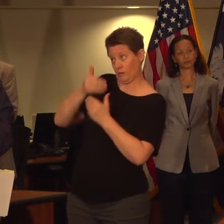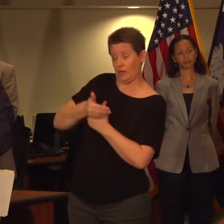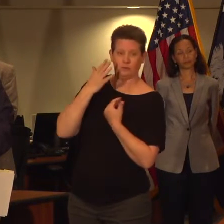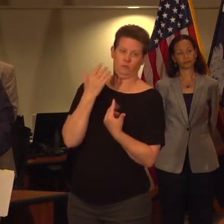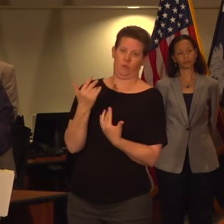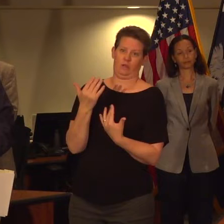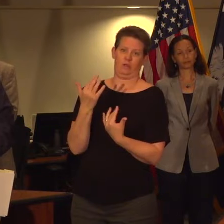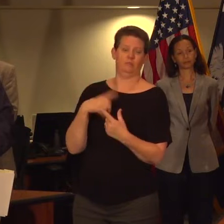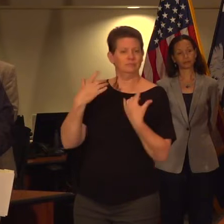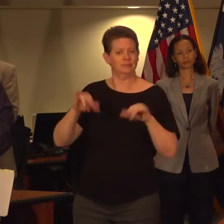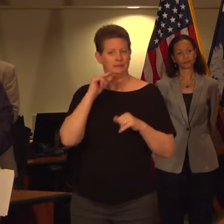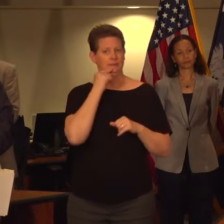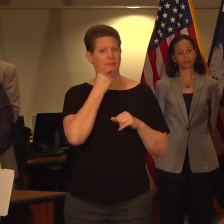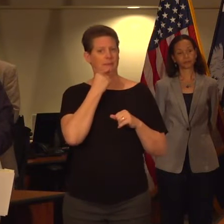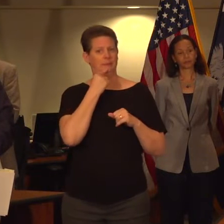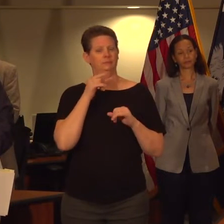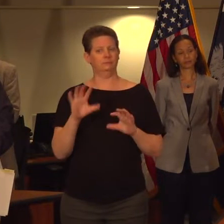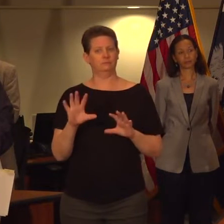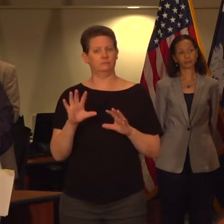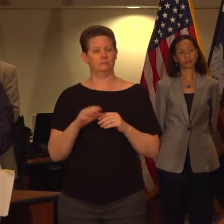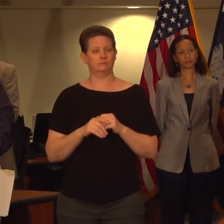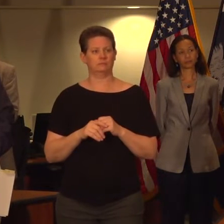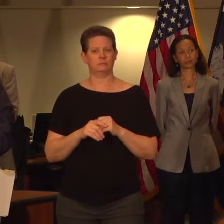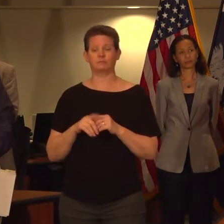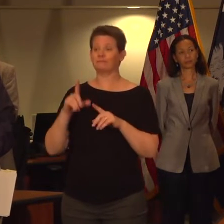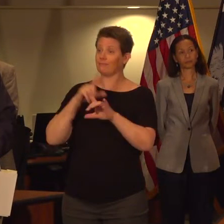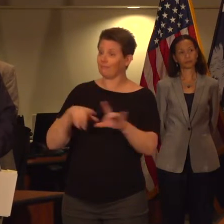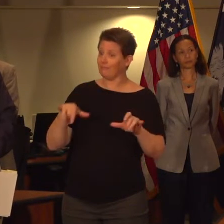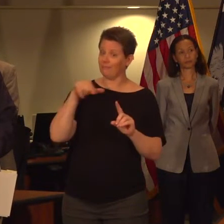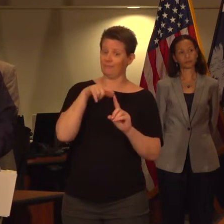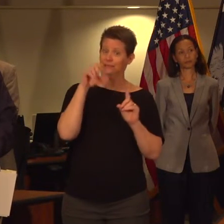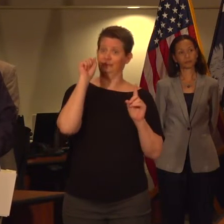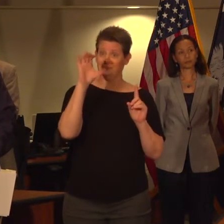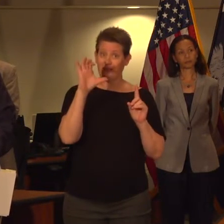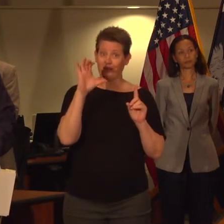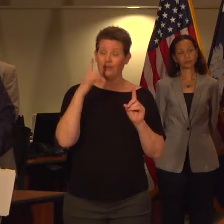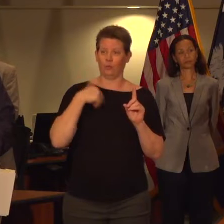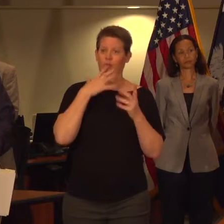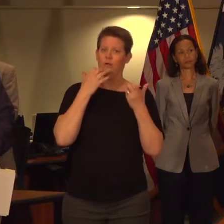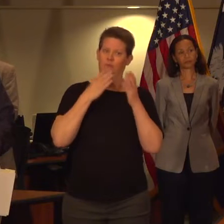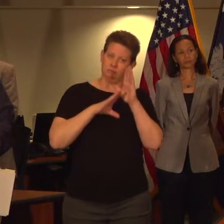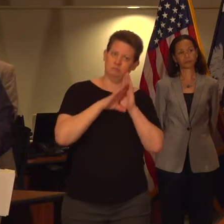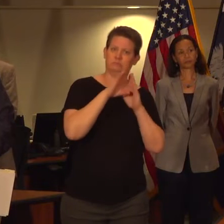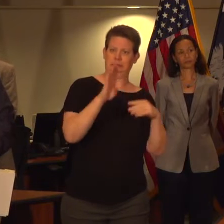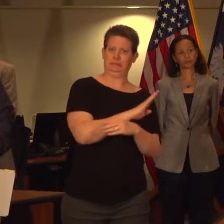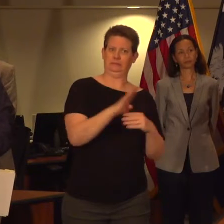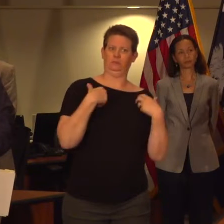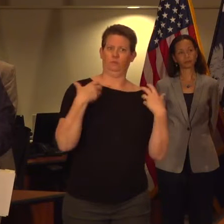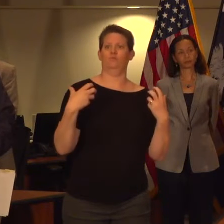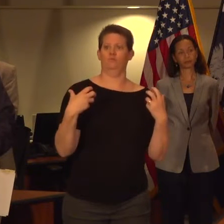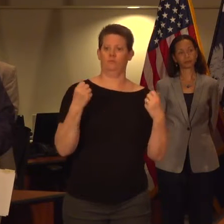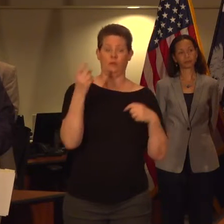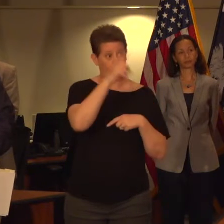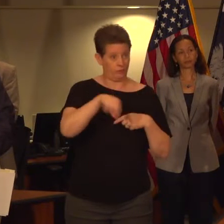we're still in a serious situation, but also South Carolina's business is business. And to the extent that we can, we must